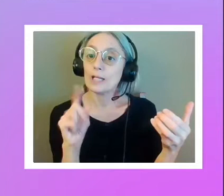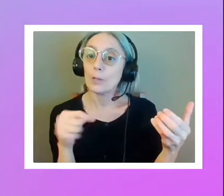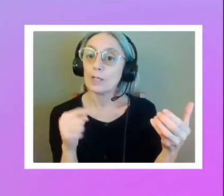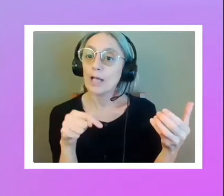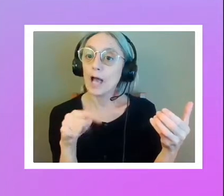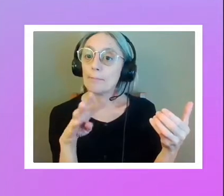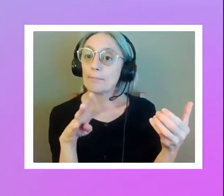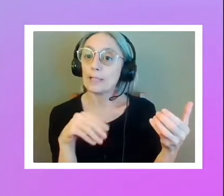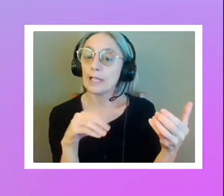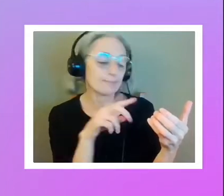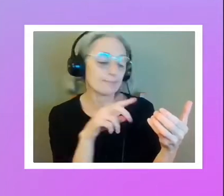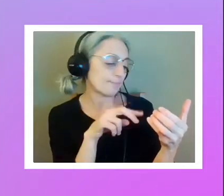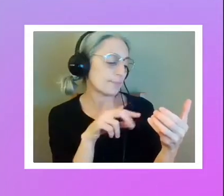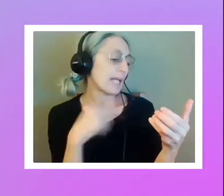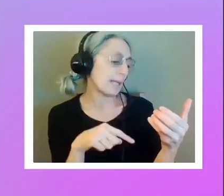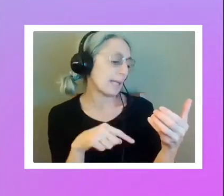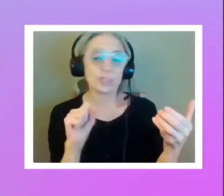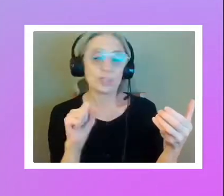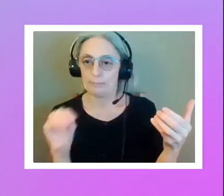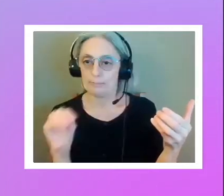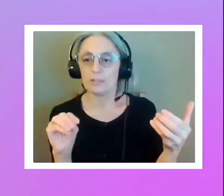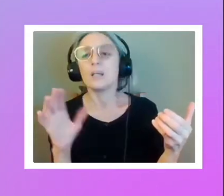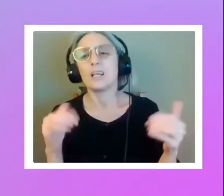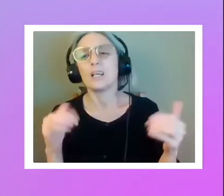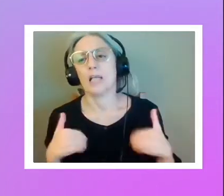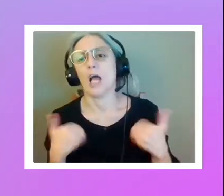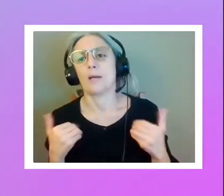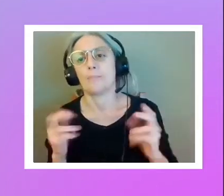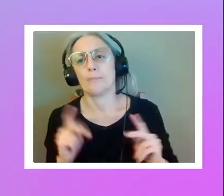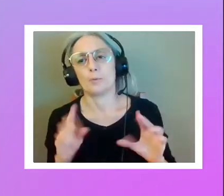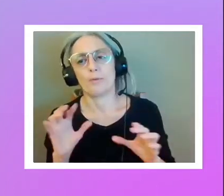your email, and check your social media, if you're a younger person, that is.